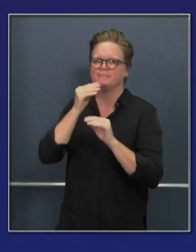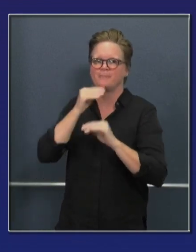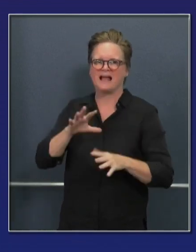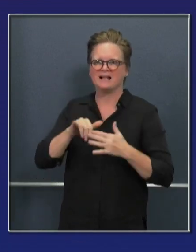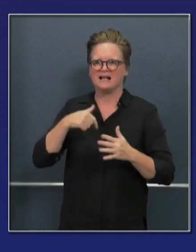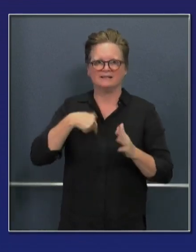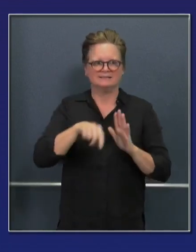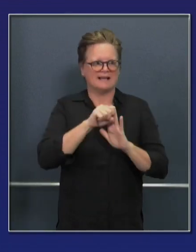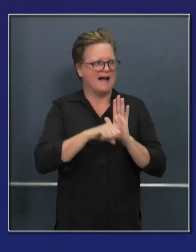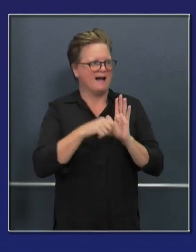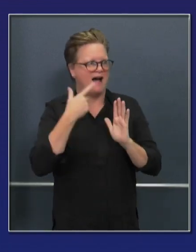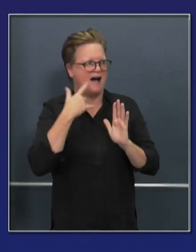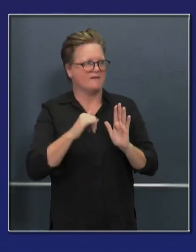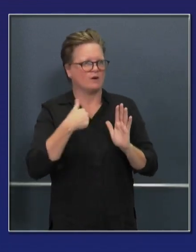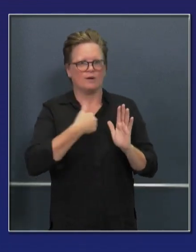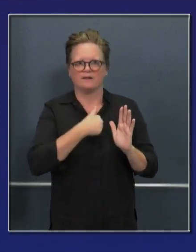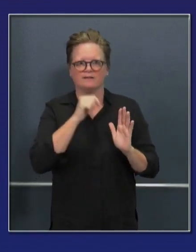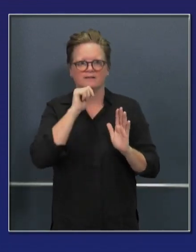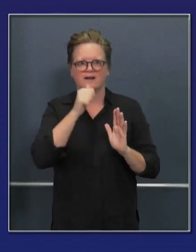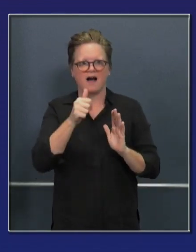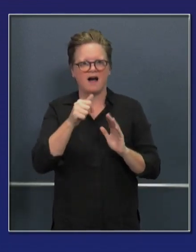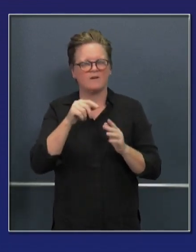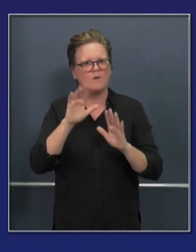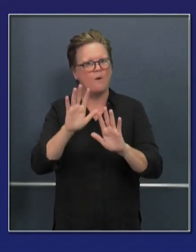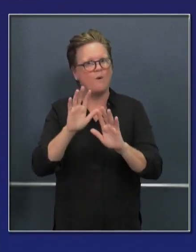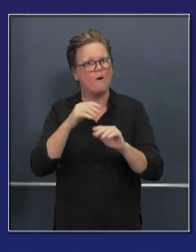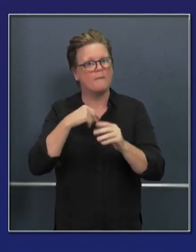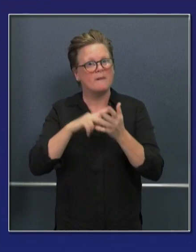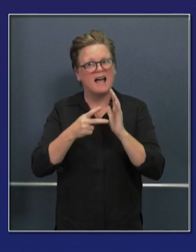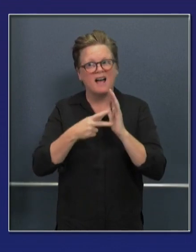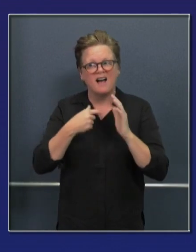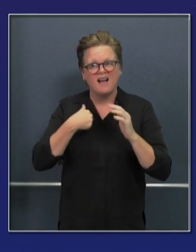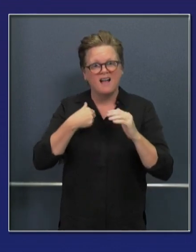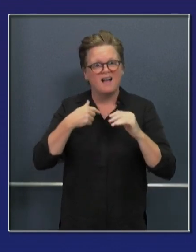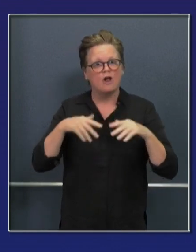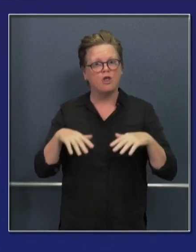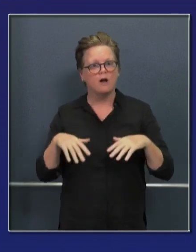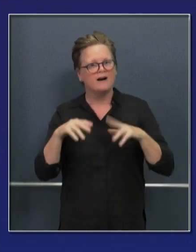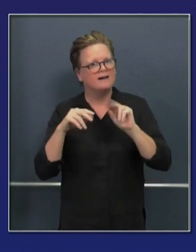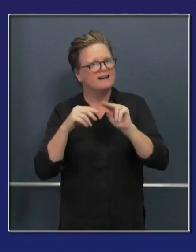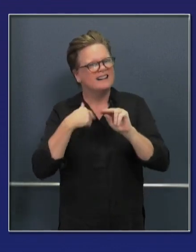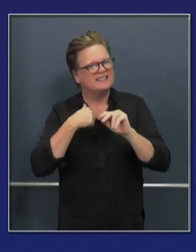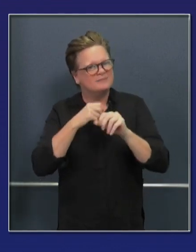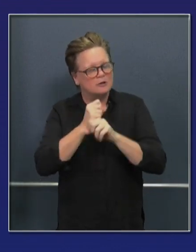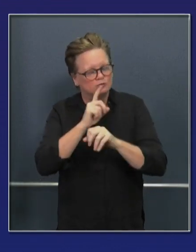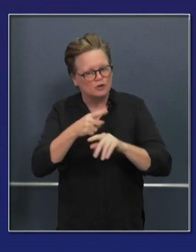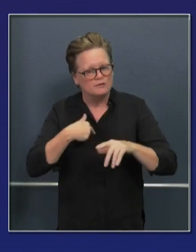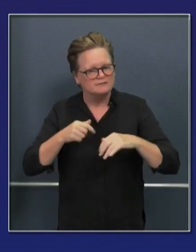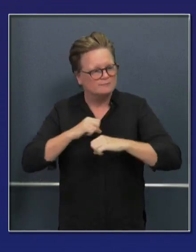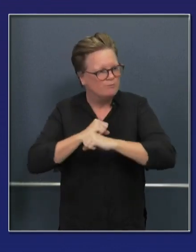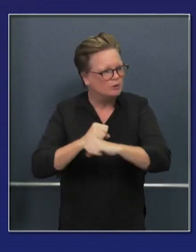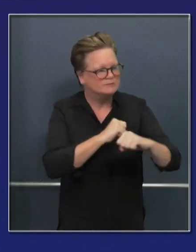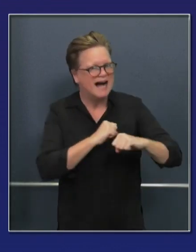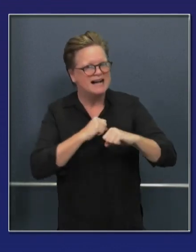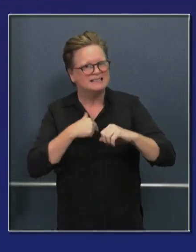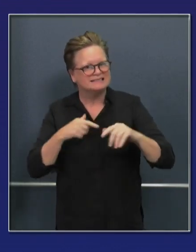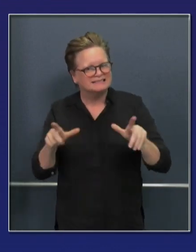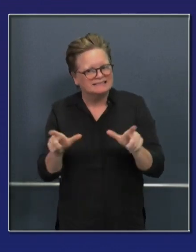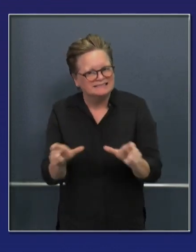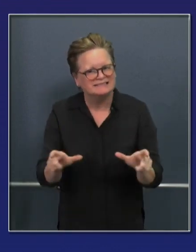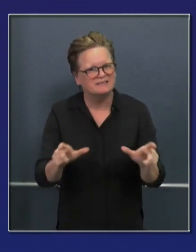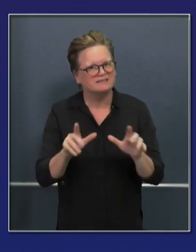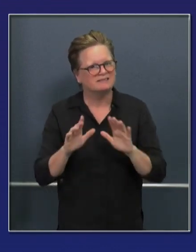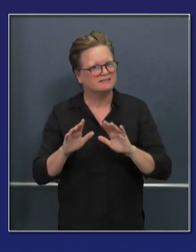wide open. And in order to do that, we have to keep our face covered. And that's why it is so